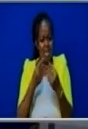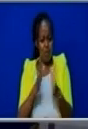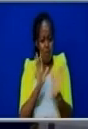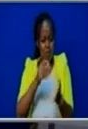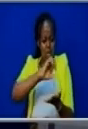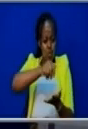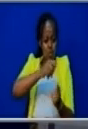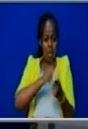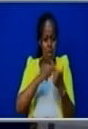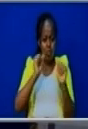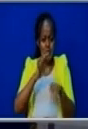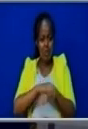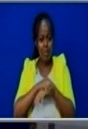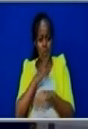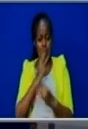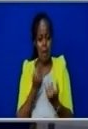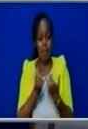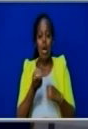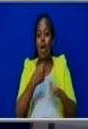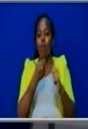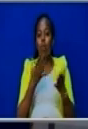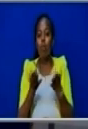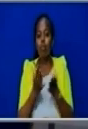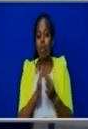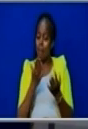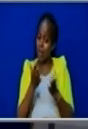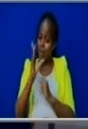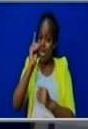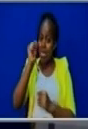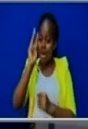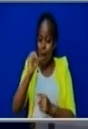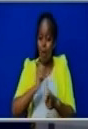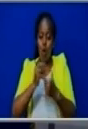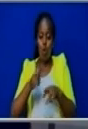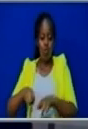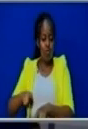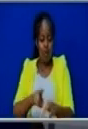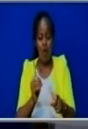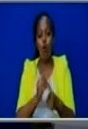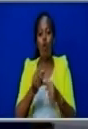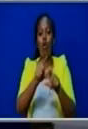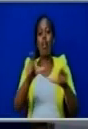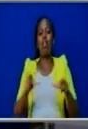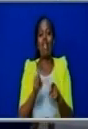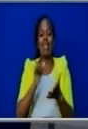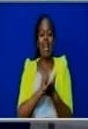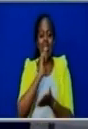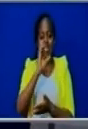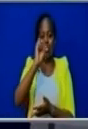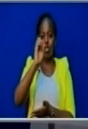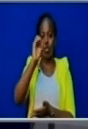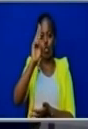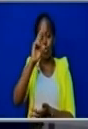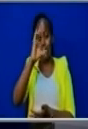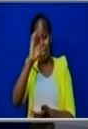water comes out. No, where's the original? Oh, the dam or the river or the lake or wherever. That's not the source. I get The you. source.